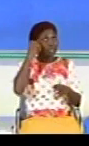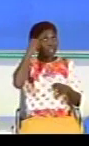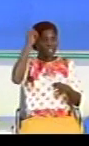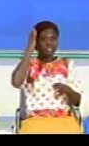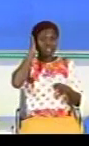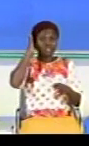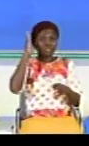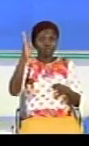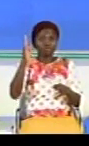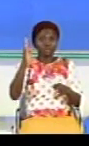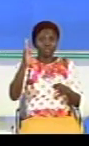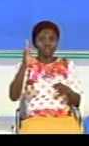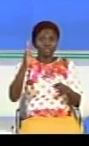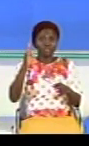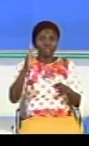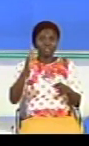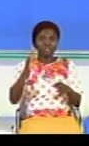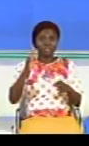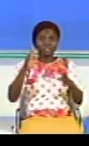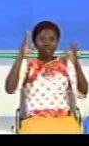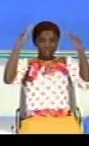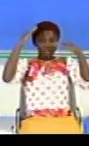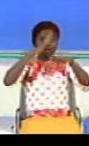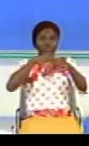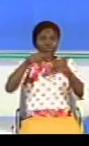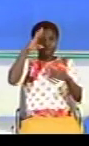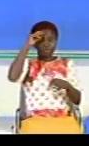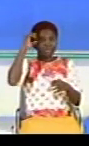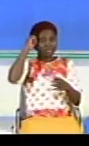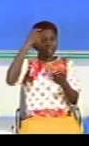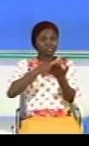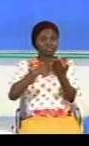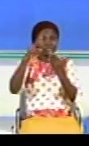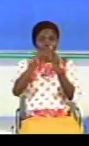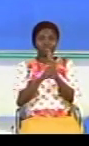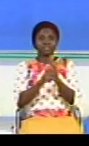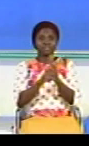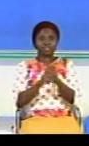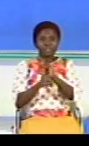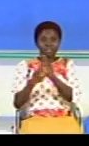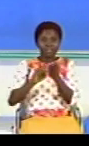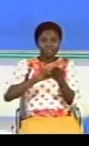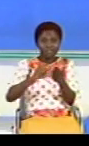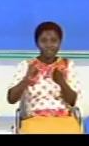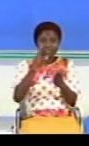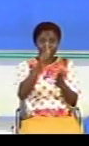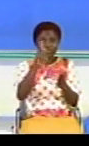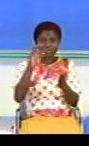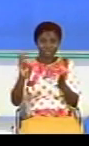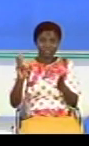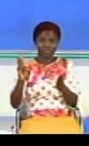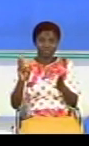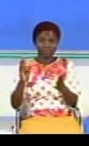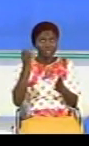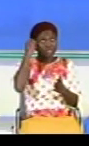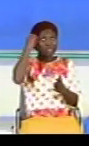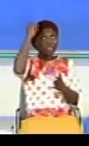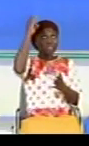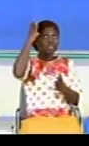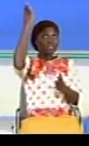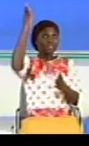man his righteousness. But look at this, verse 27. He looketh upon men. If